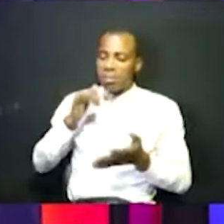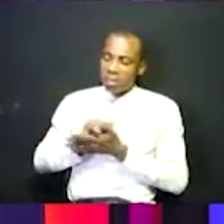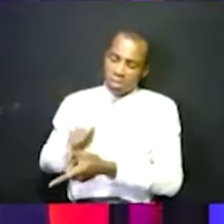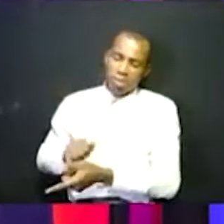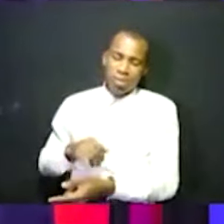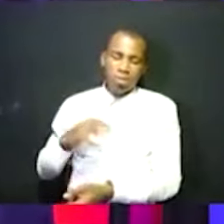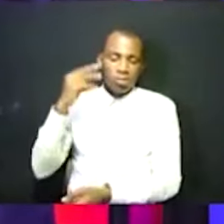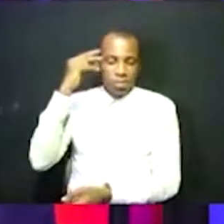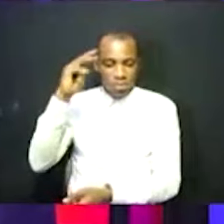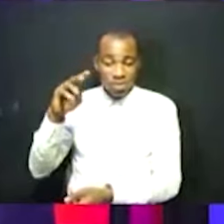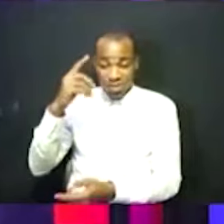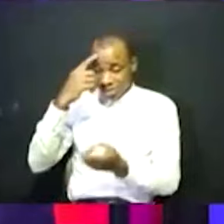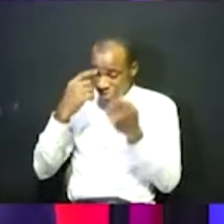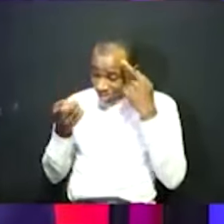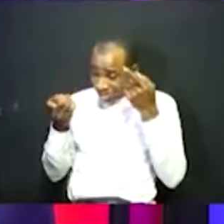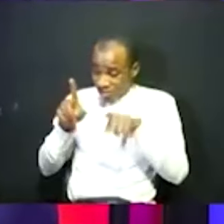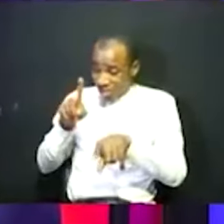75 years.